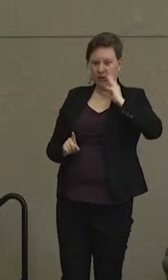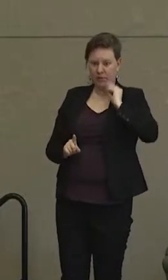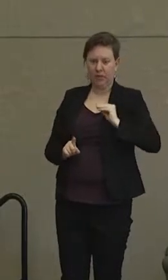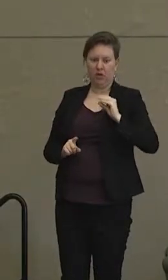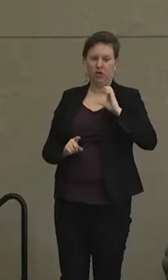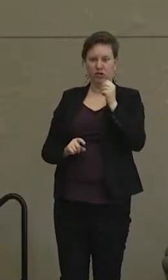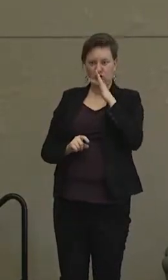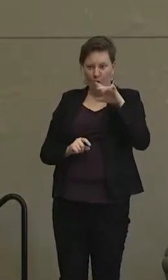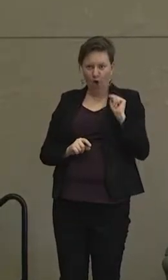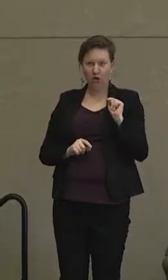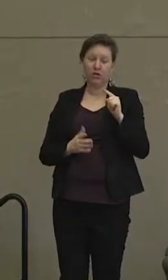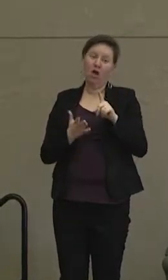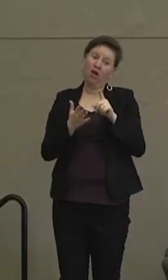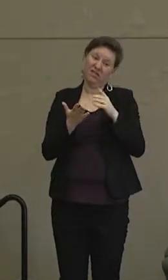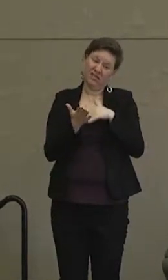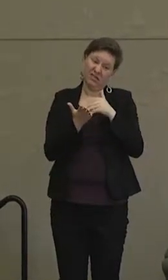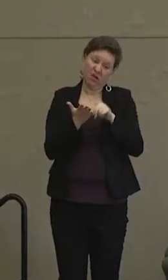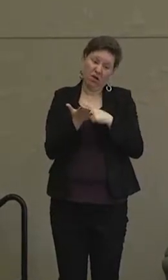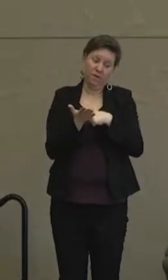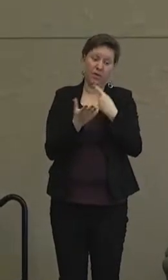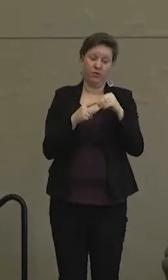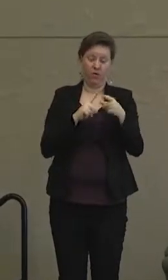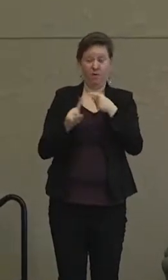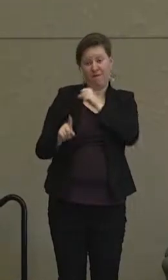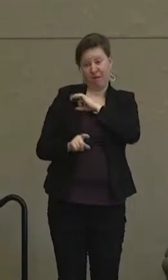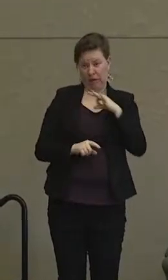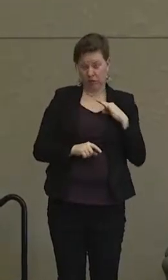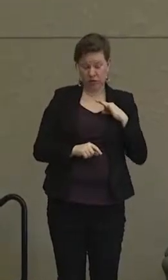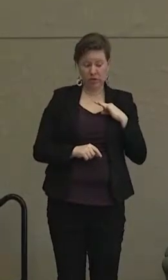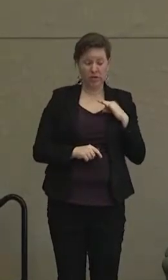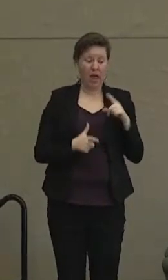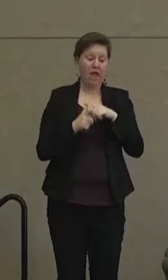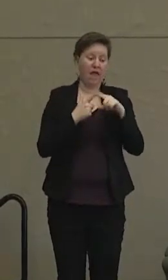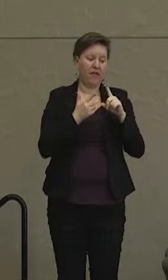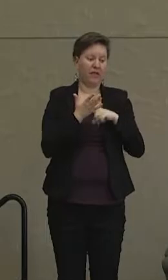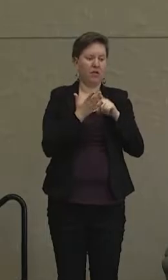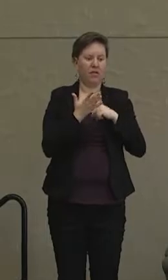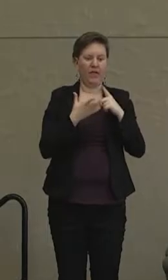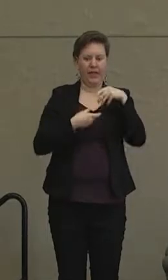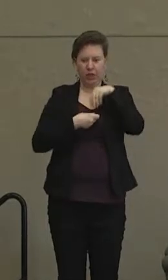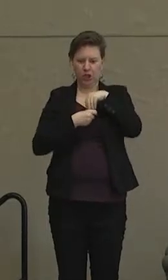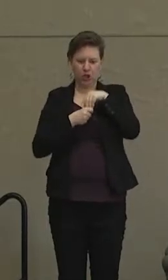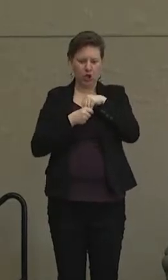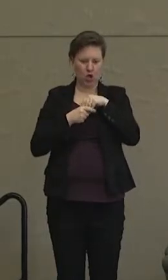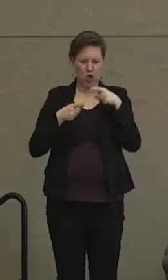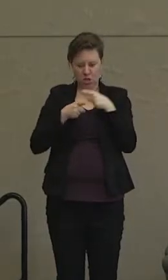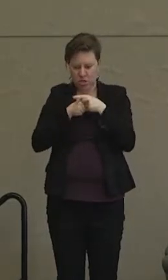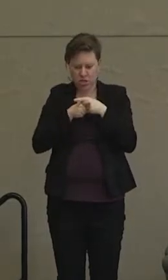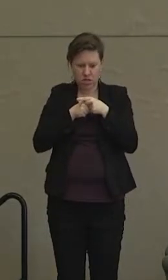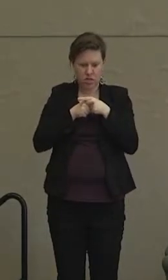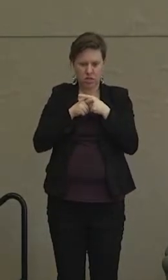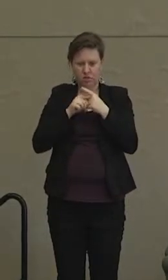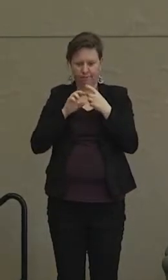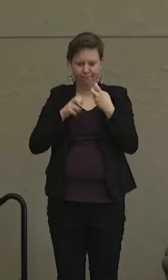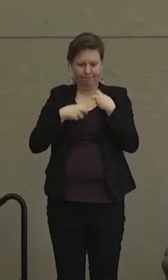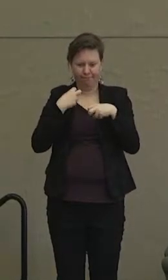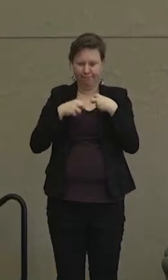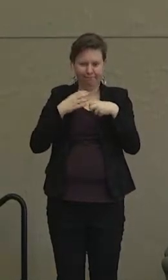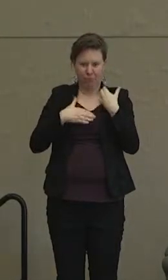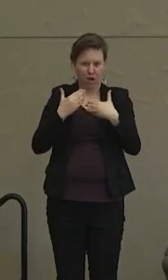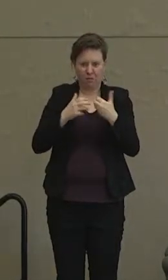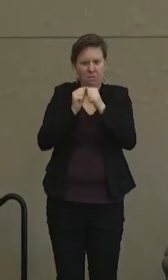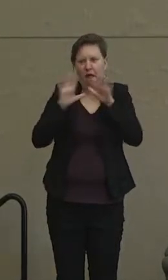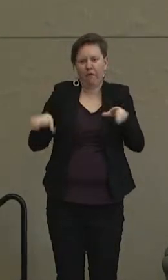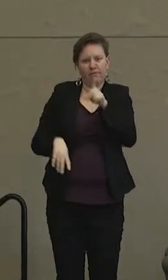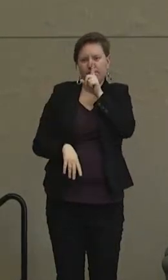by, often was a faculty member, and then there was some kind of internal process where nothing was